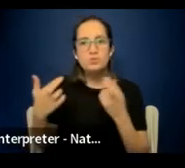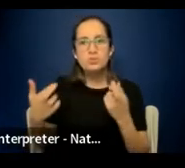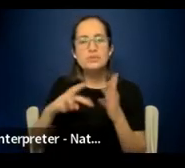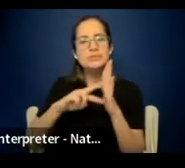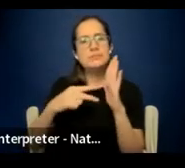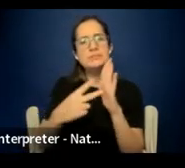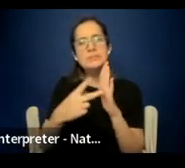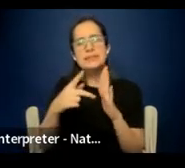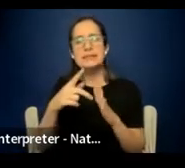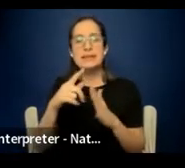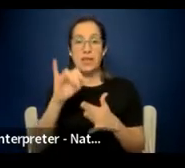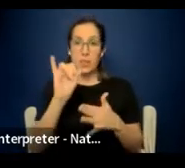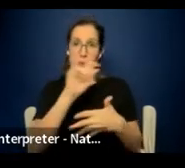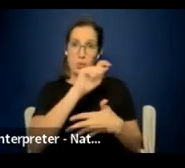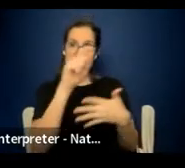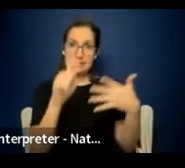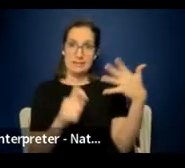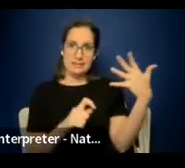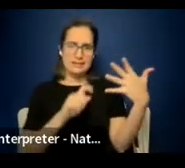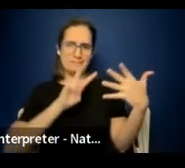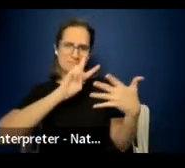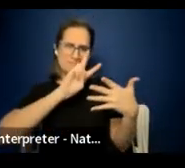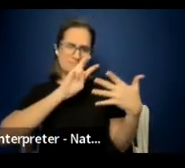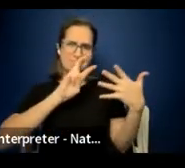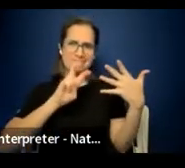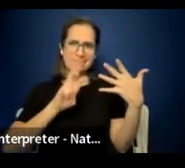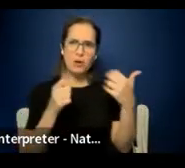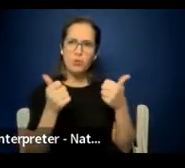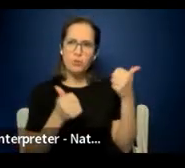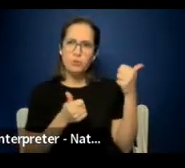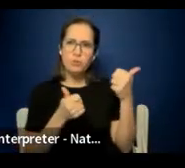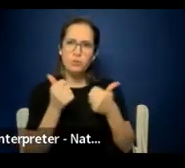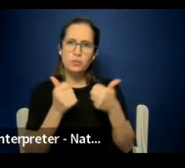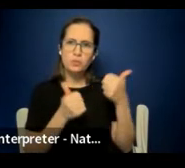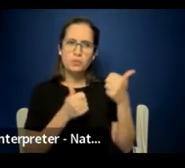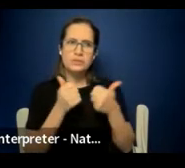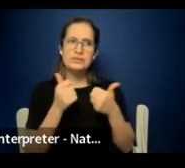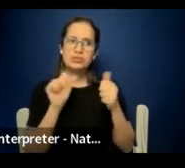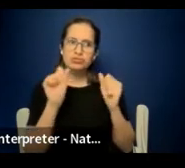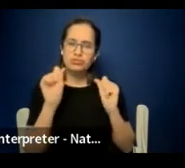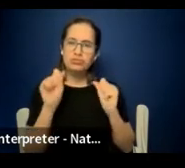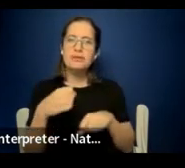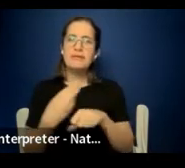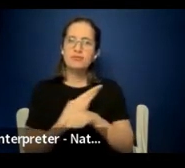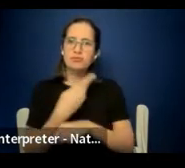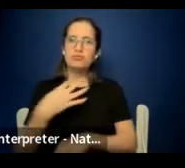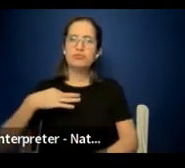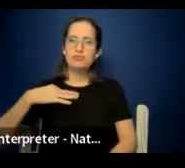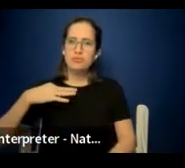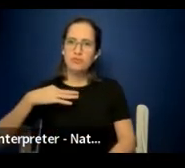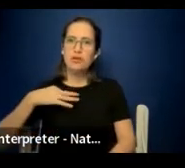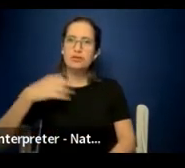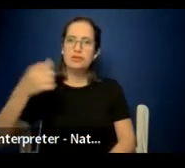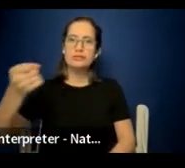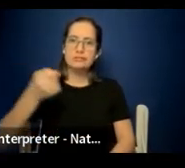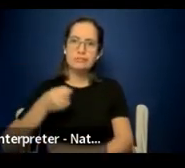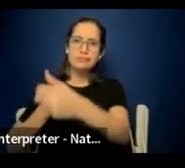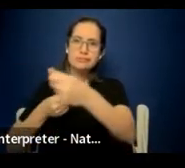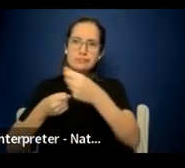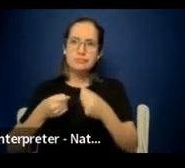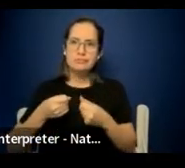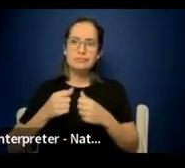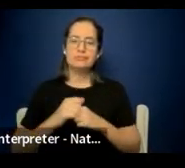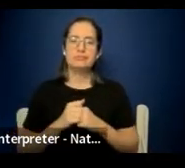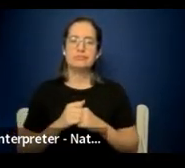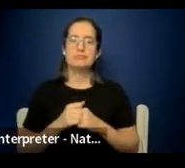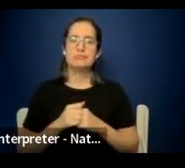looking closely to see which are the ones that make sense to address with volunteer support. What are the things that are urgent and could really